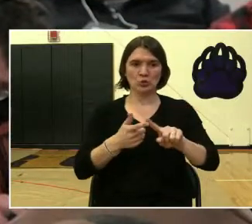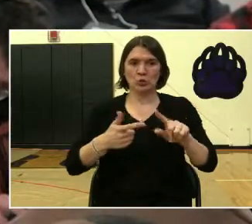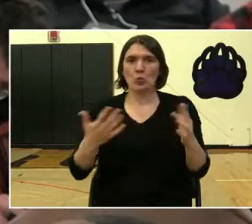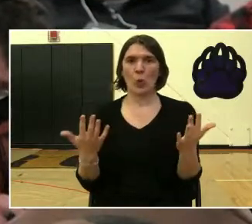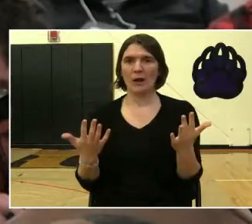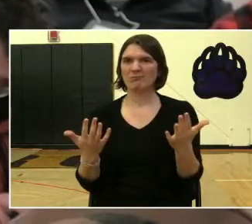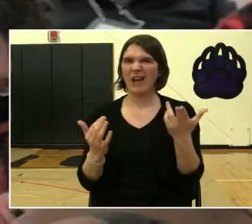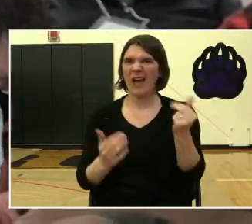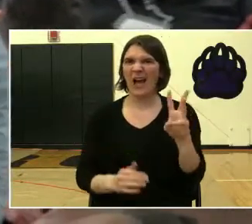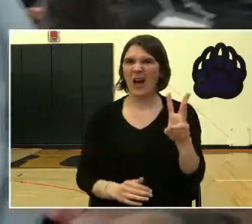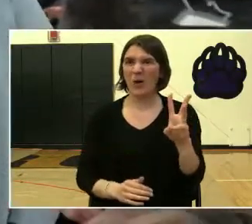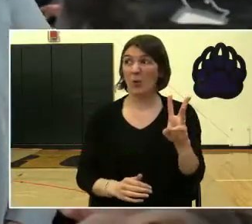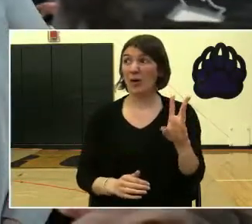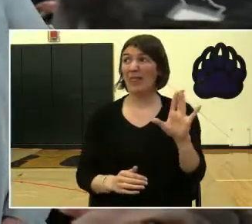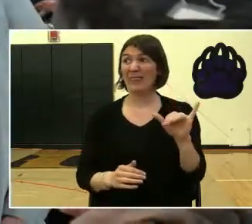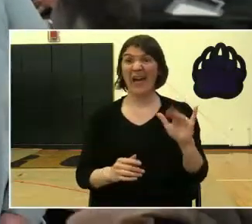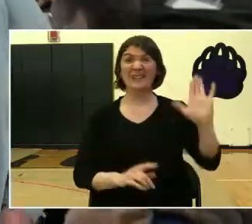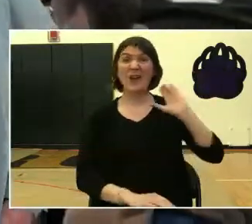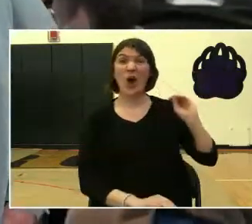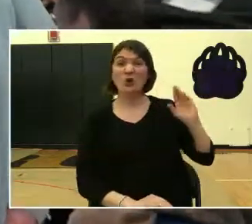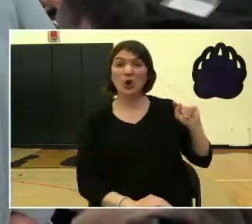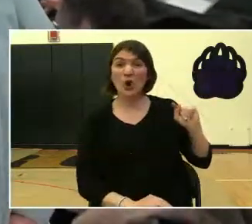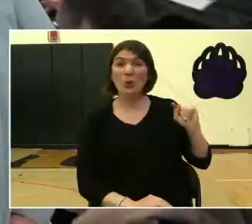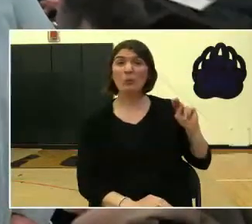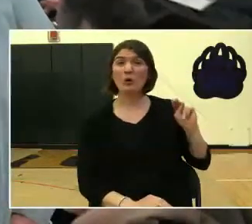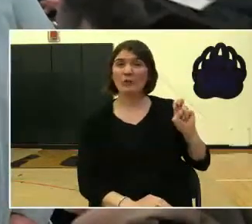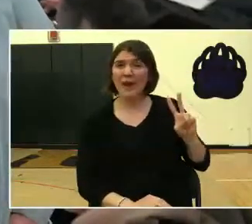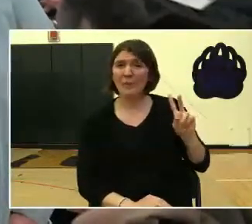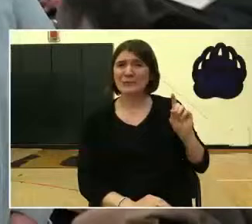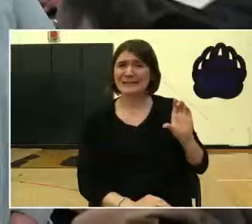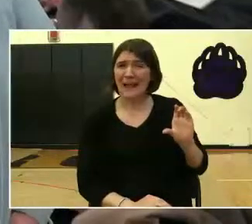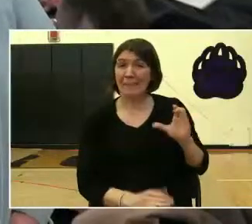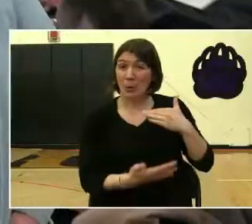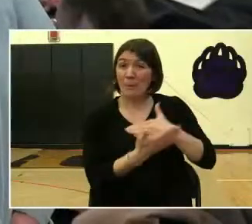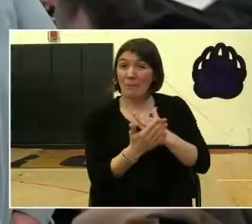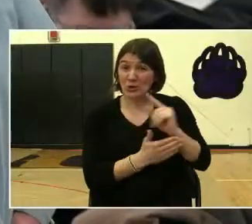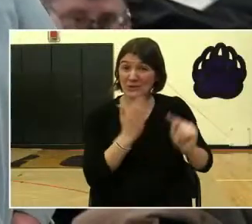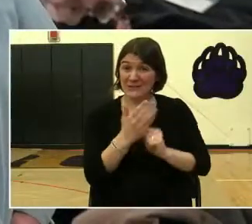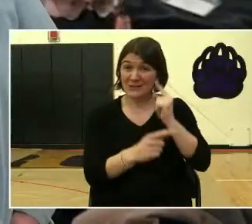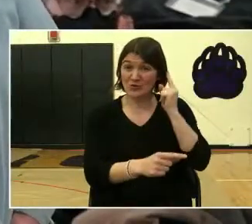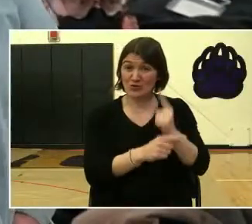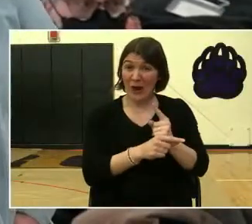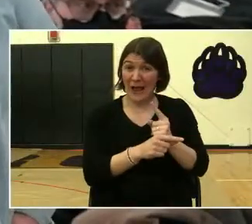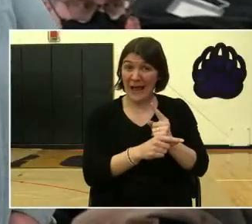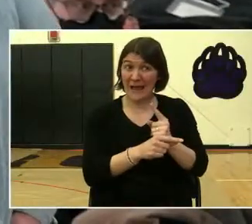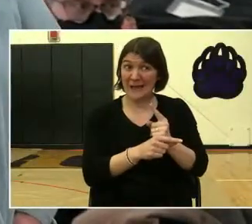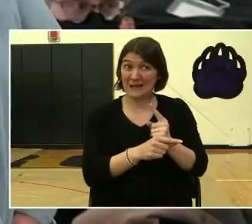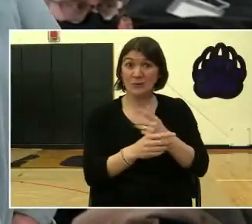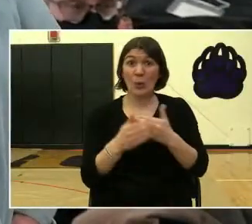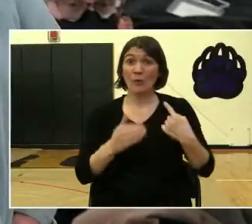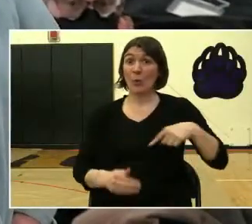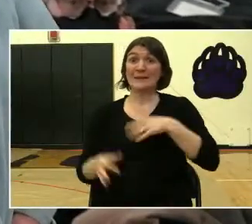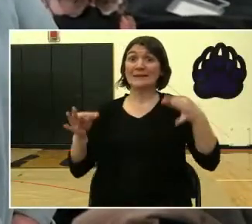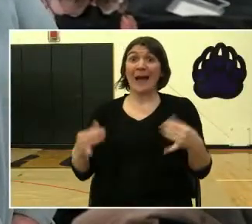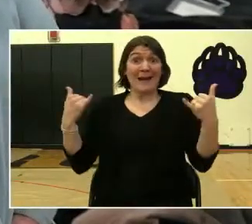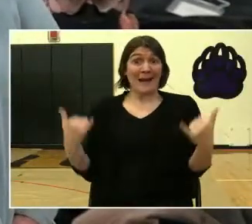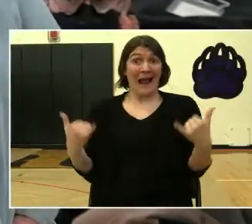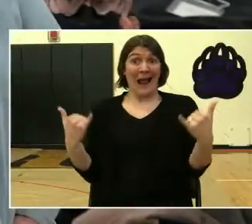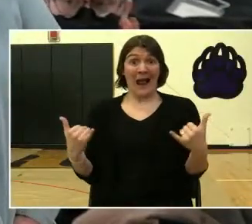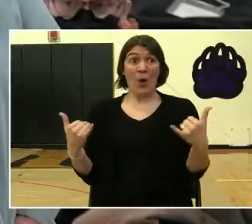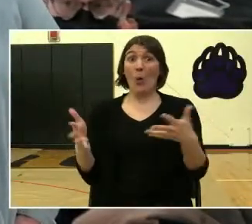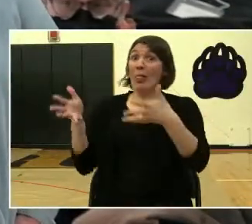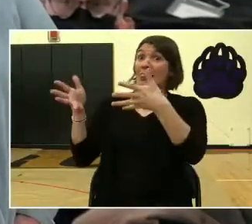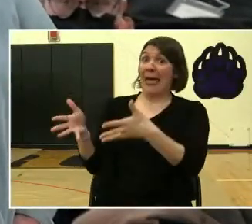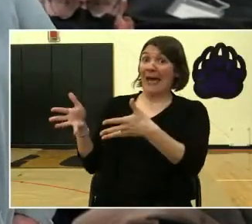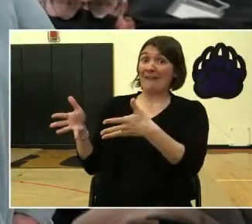is you know is done back in October November December um and so how whatever we decide about this money whatever